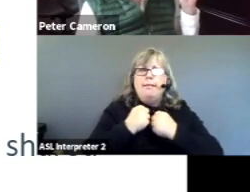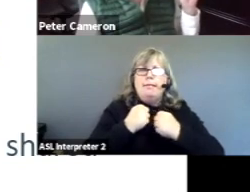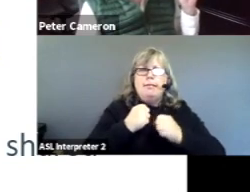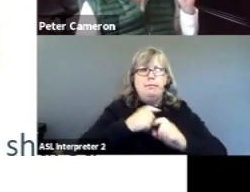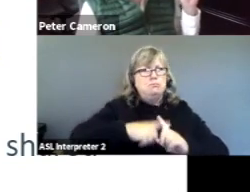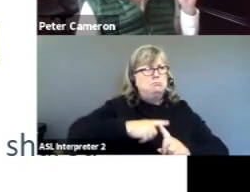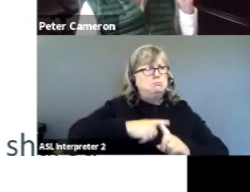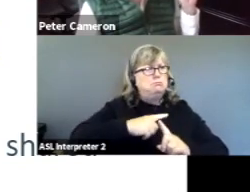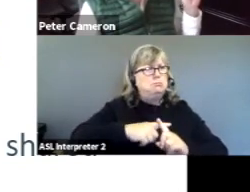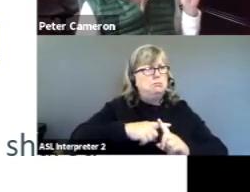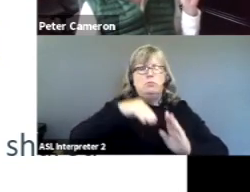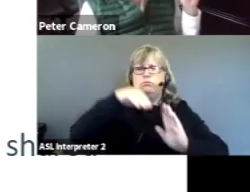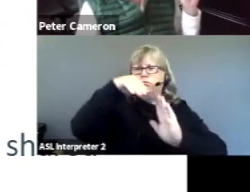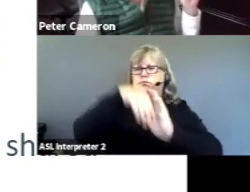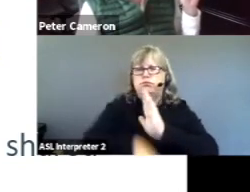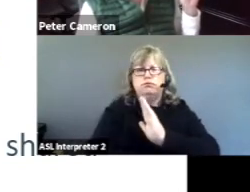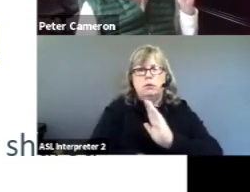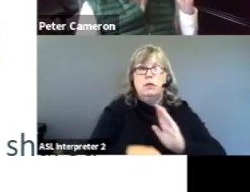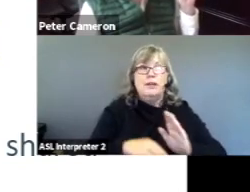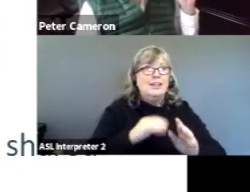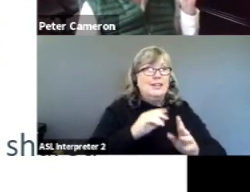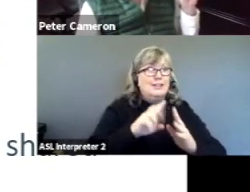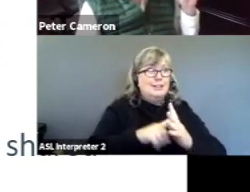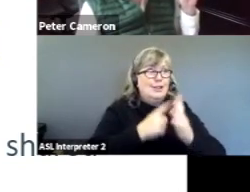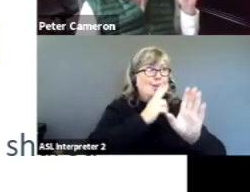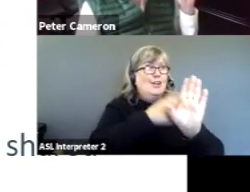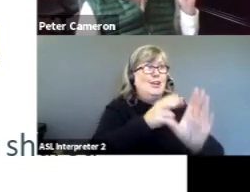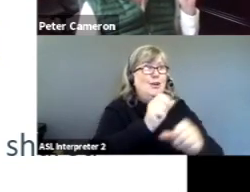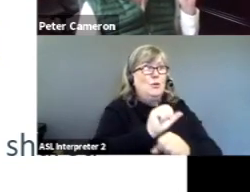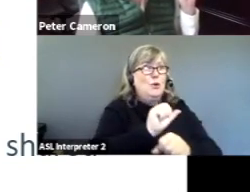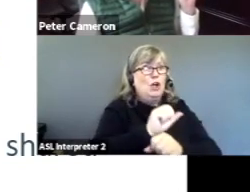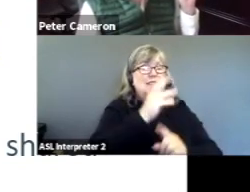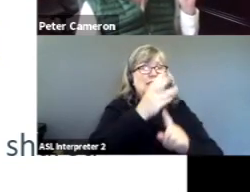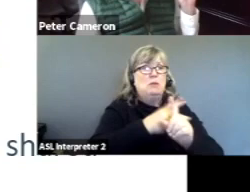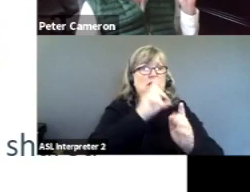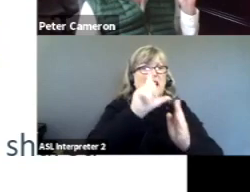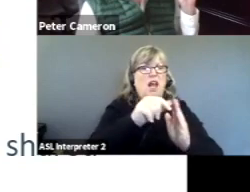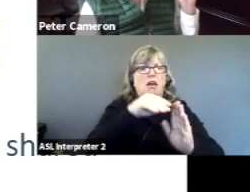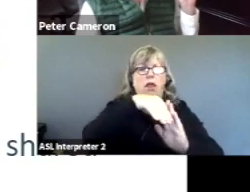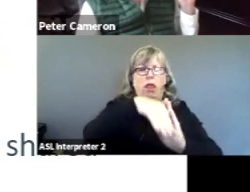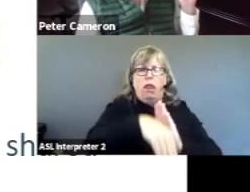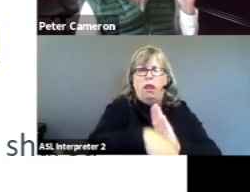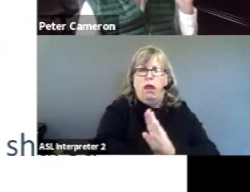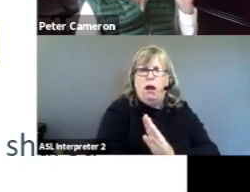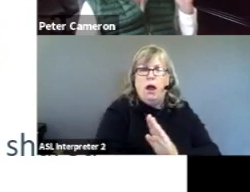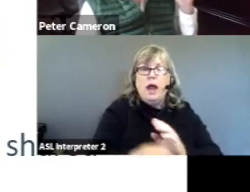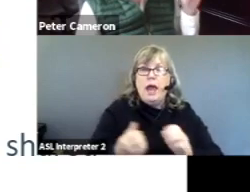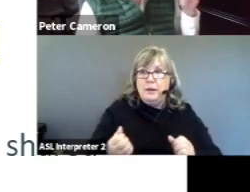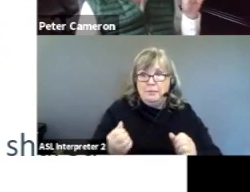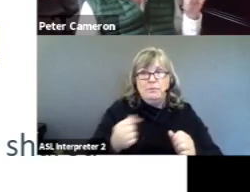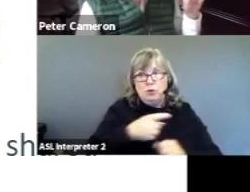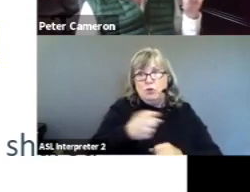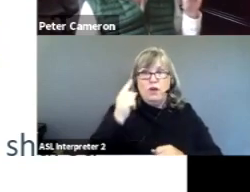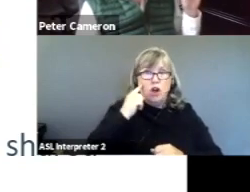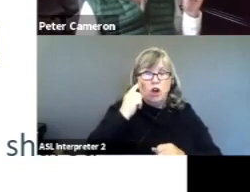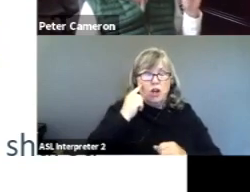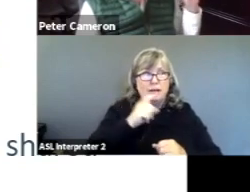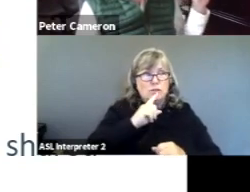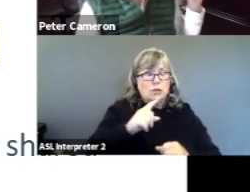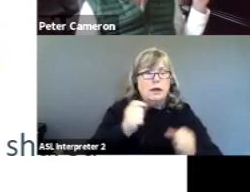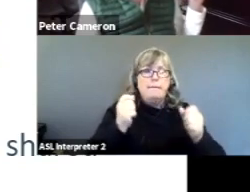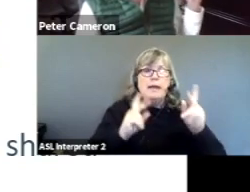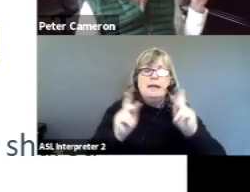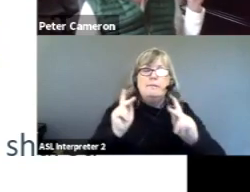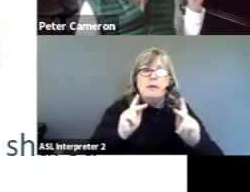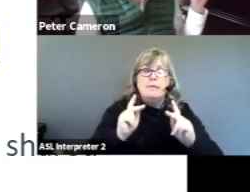decline sharply after the first 6 months. And you've probably also heard that a lot of people are actually switching jobs or